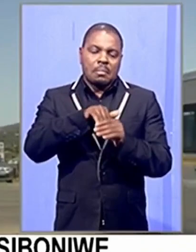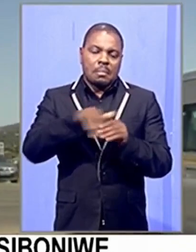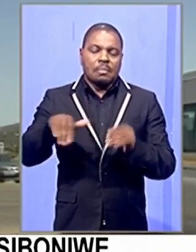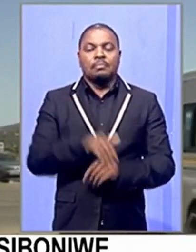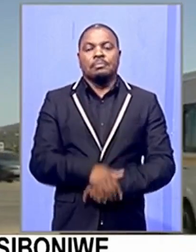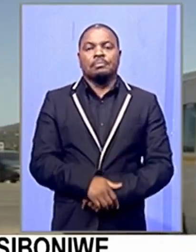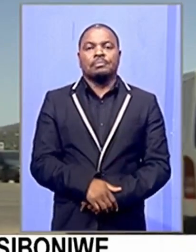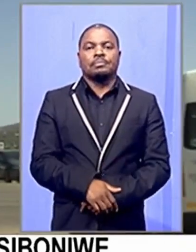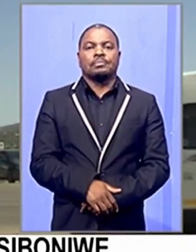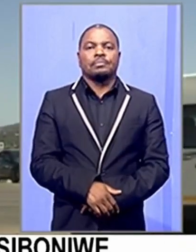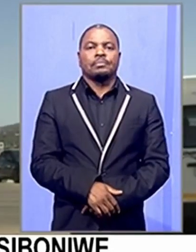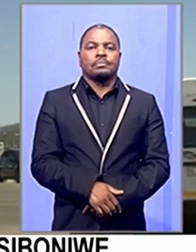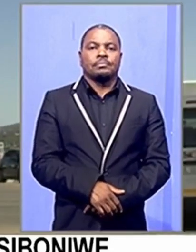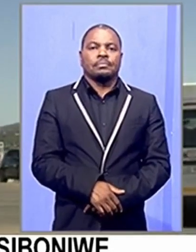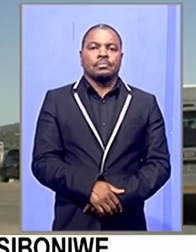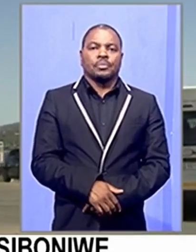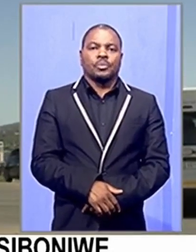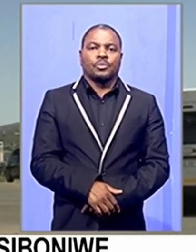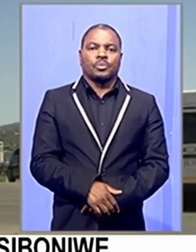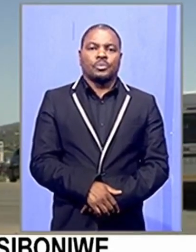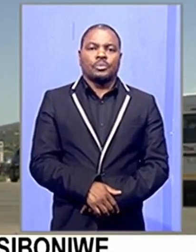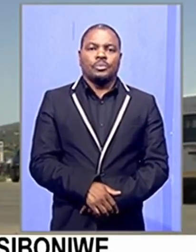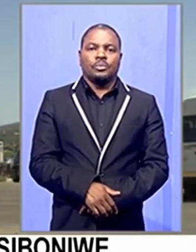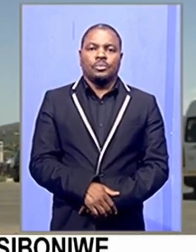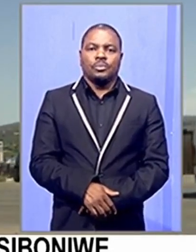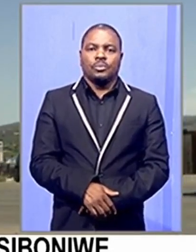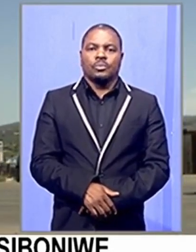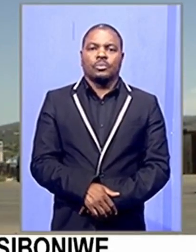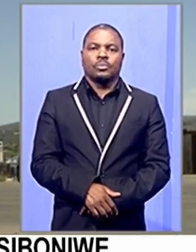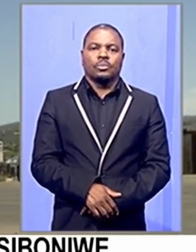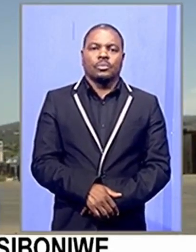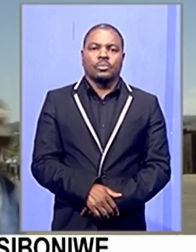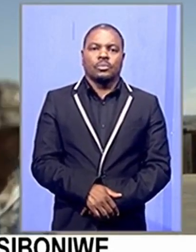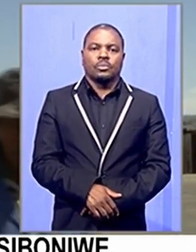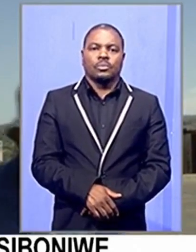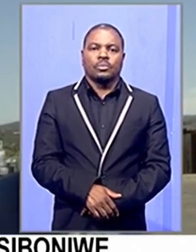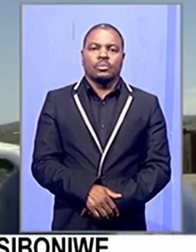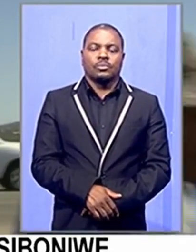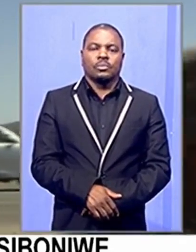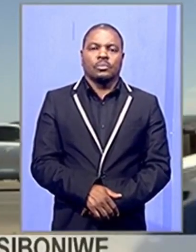beili. Offense Stimo, SABC News, KwaMhlanga.